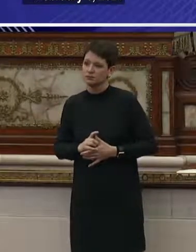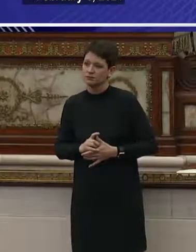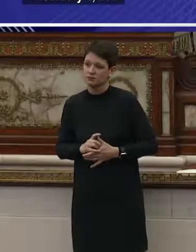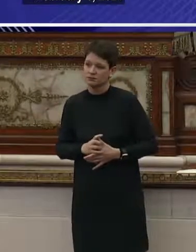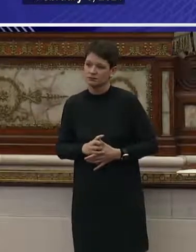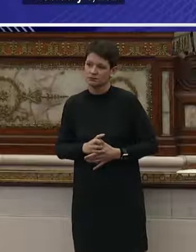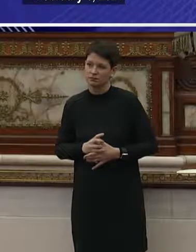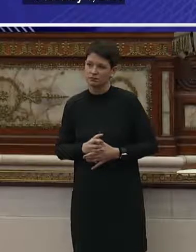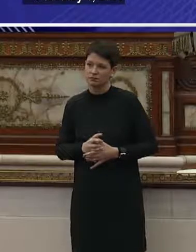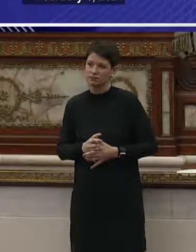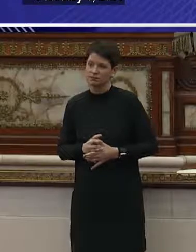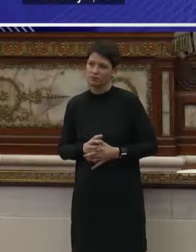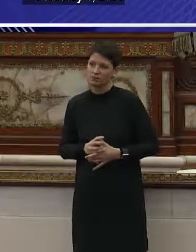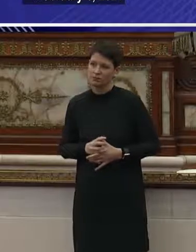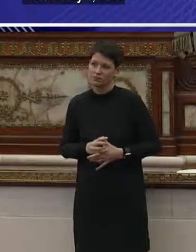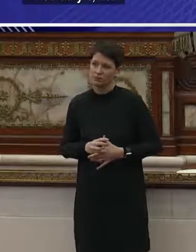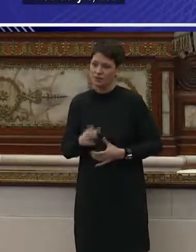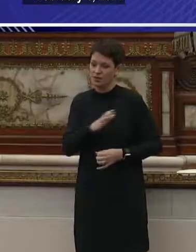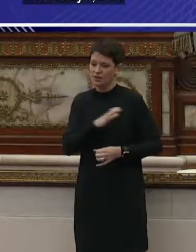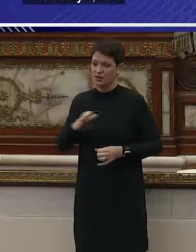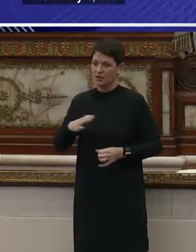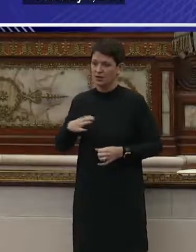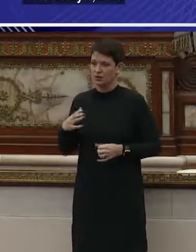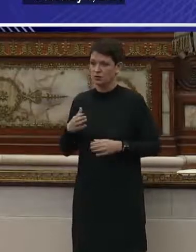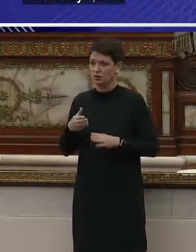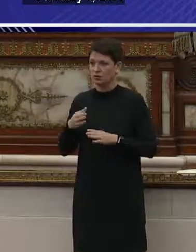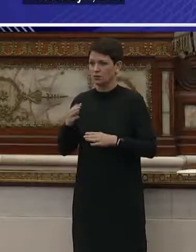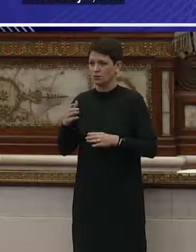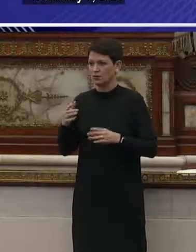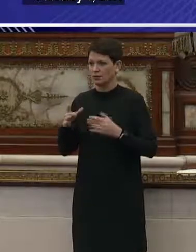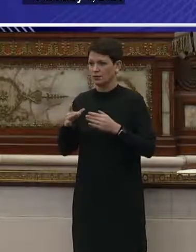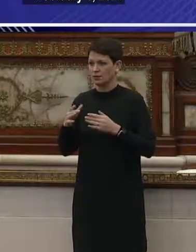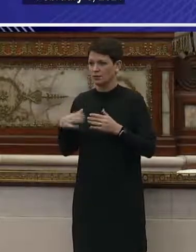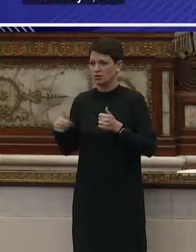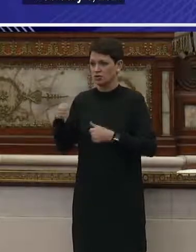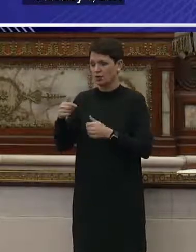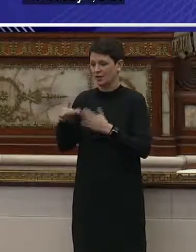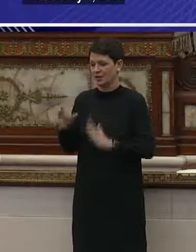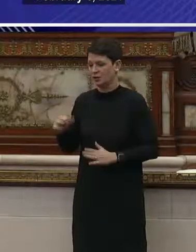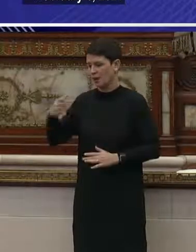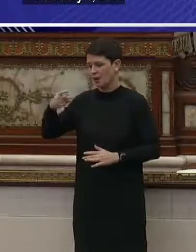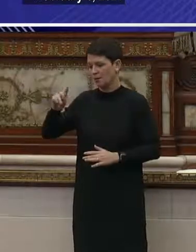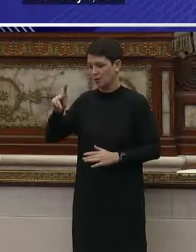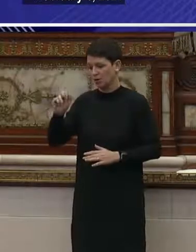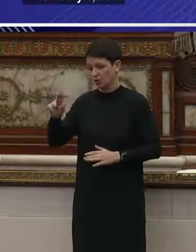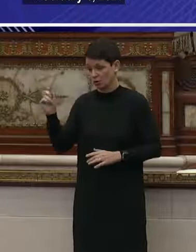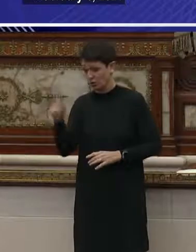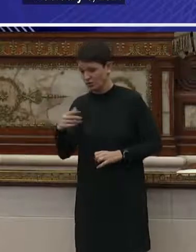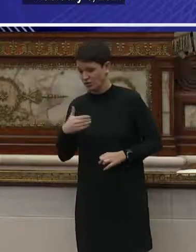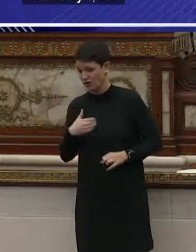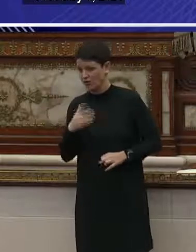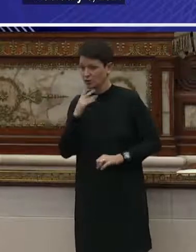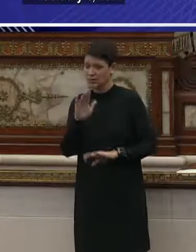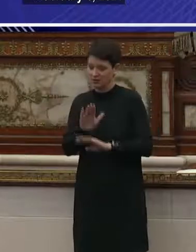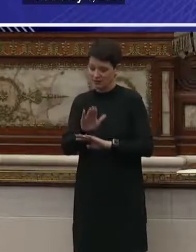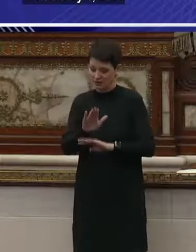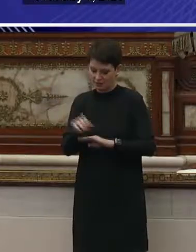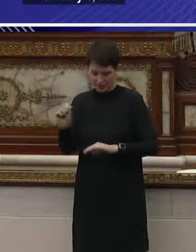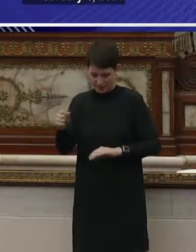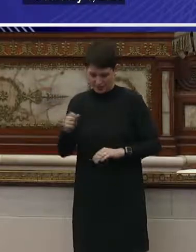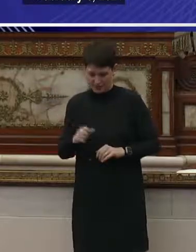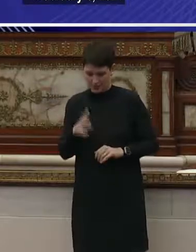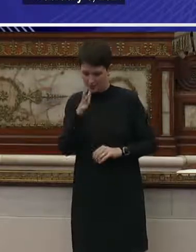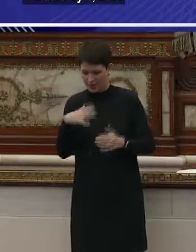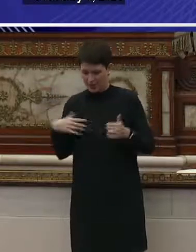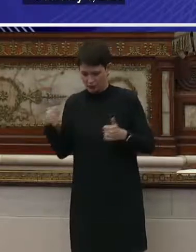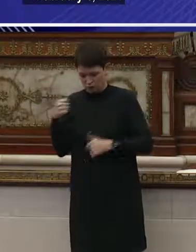that. Council Majority Leader Parker. What's next with the question? Good evening,